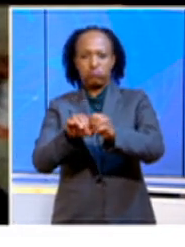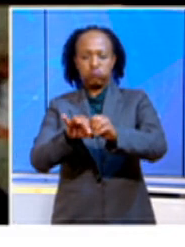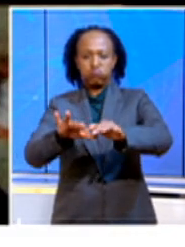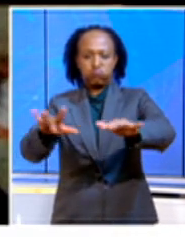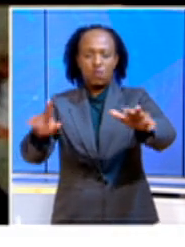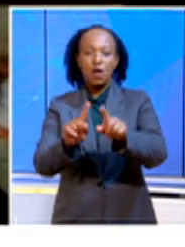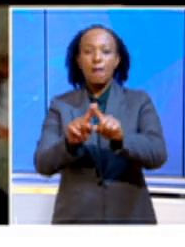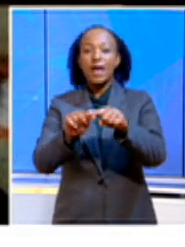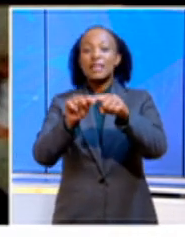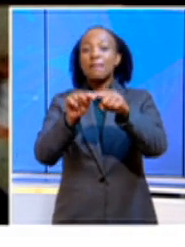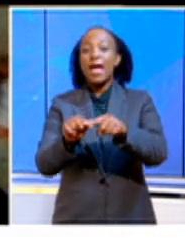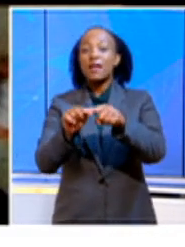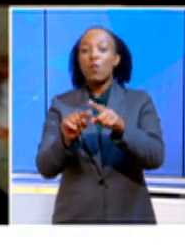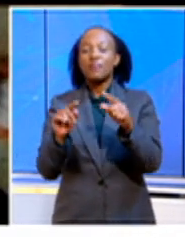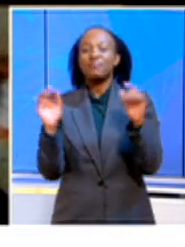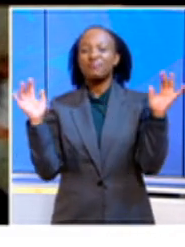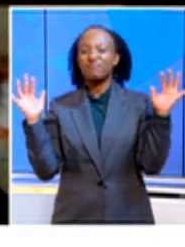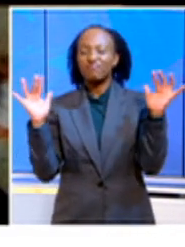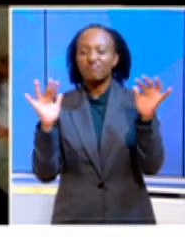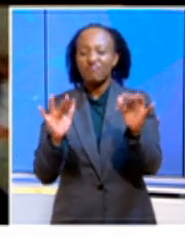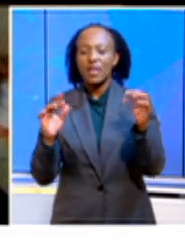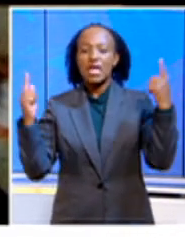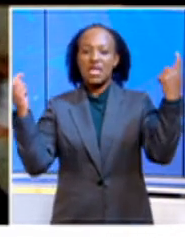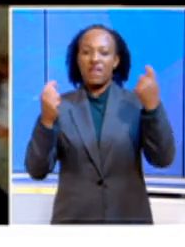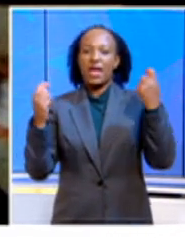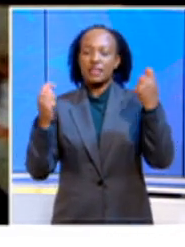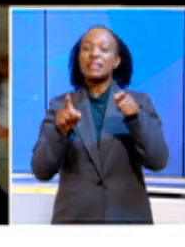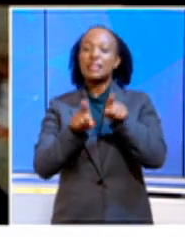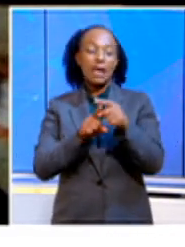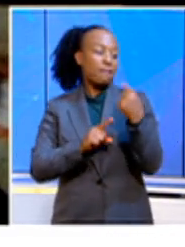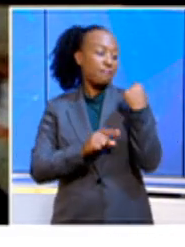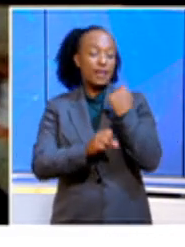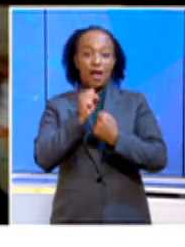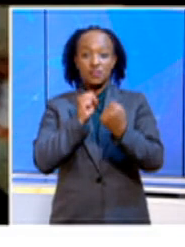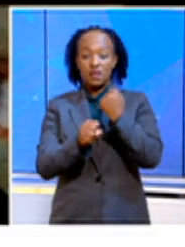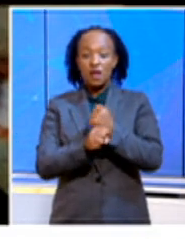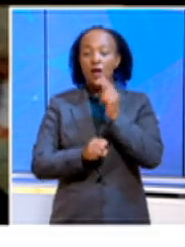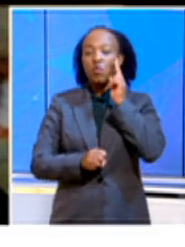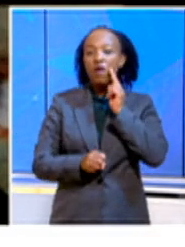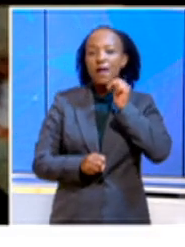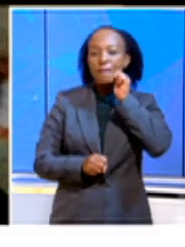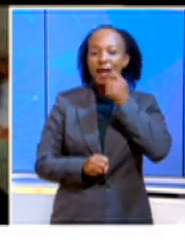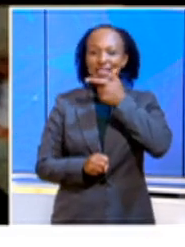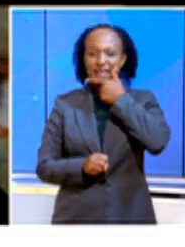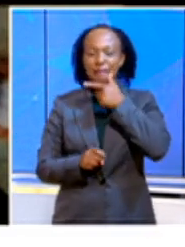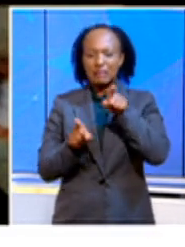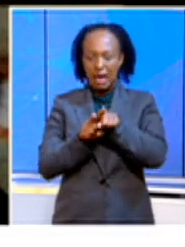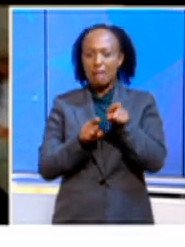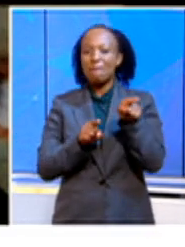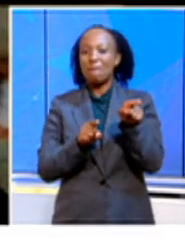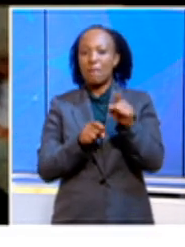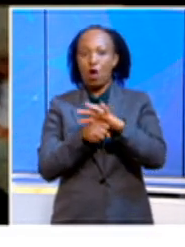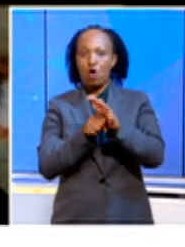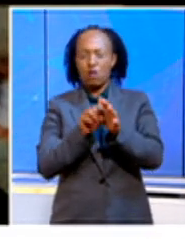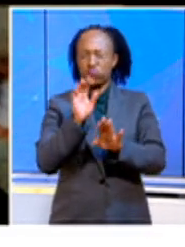are driven by super spreading events. That's clearly what happened in November, December. And therefore there is that risk now.